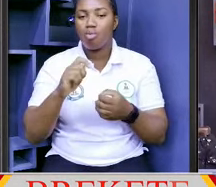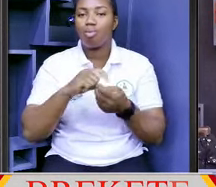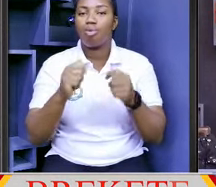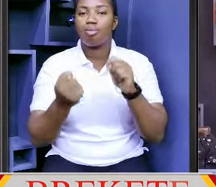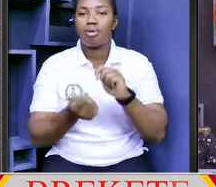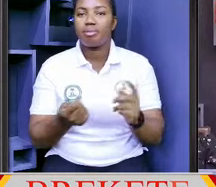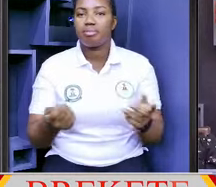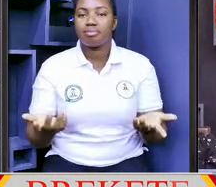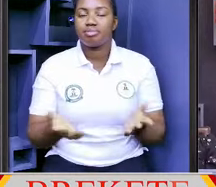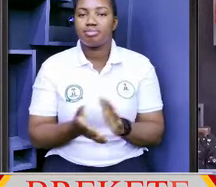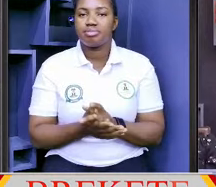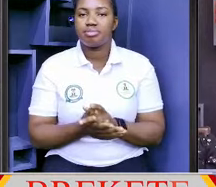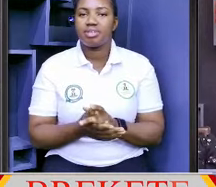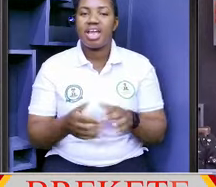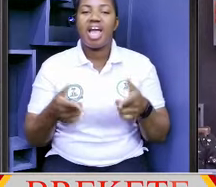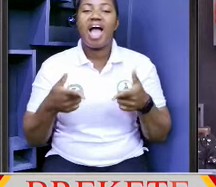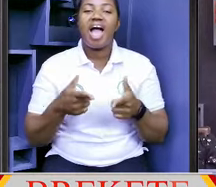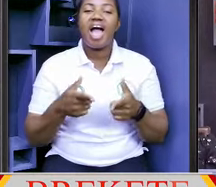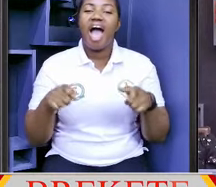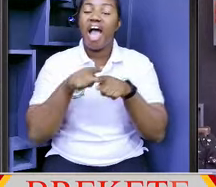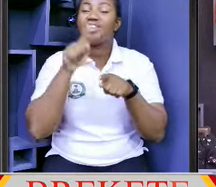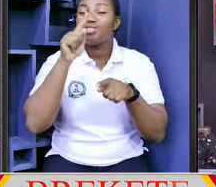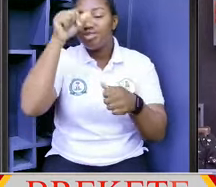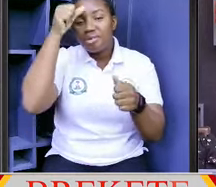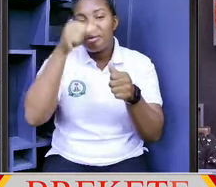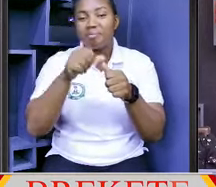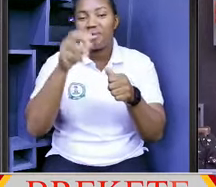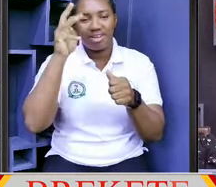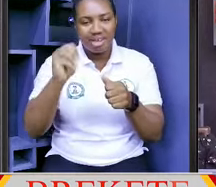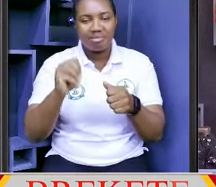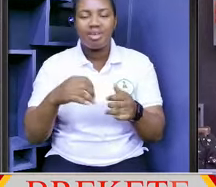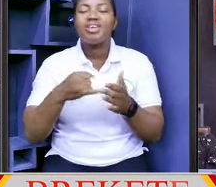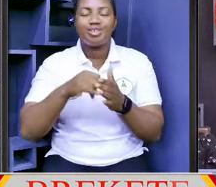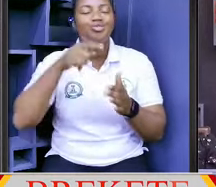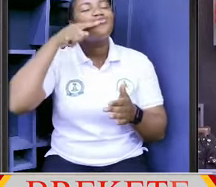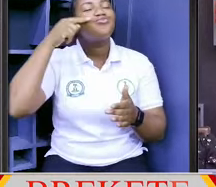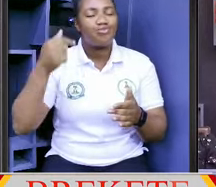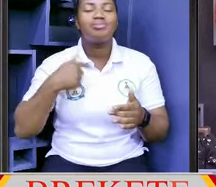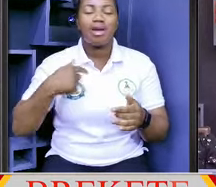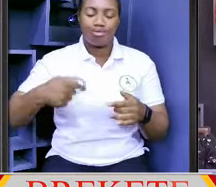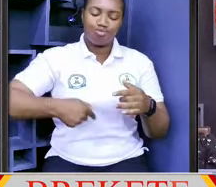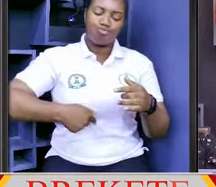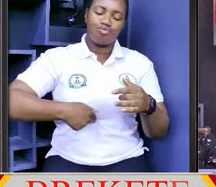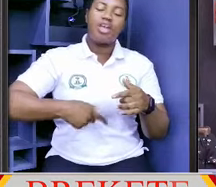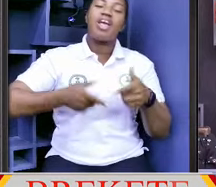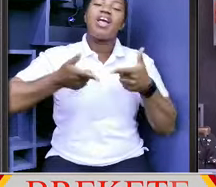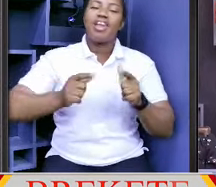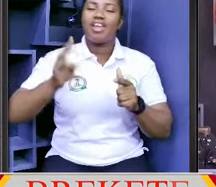them, now they sweet me for belly. At least make them know.